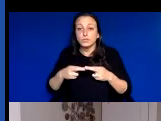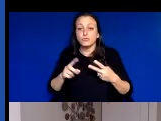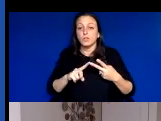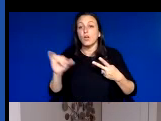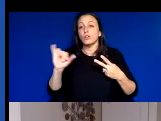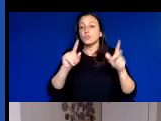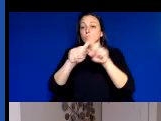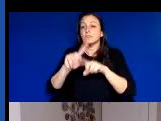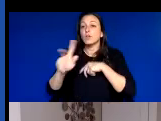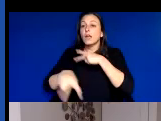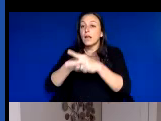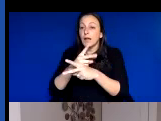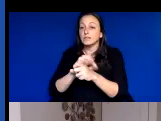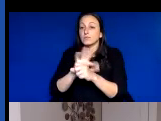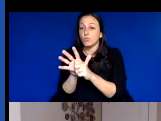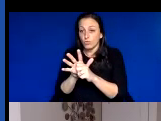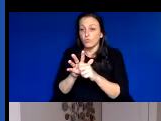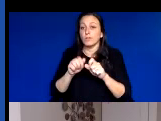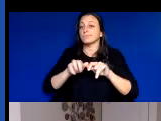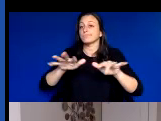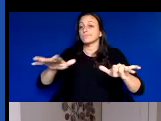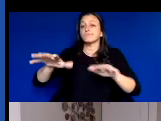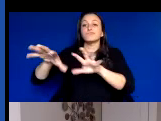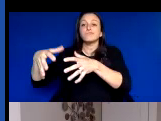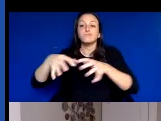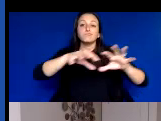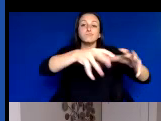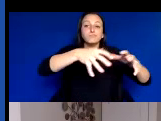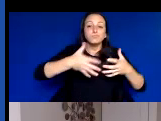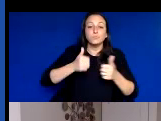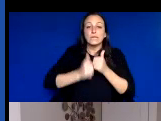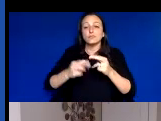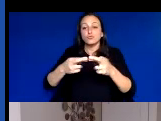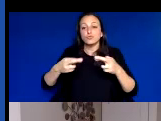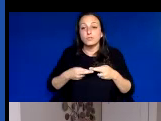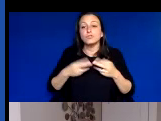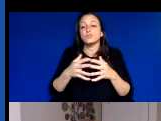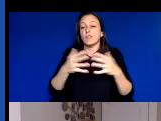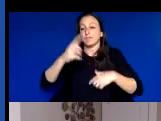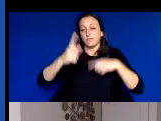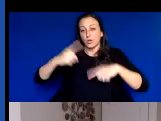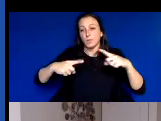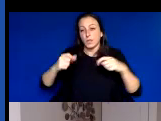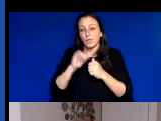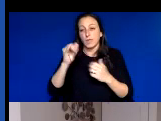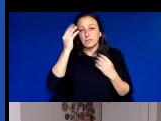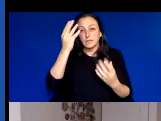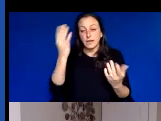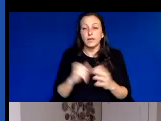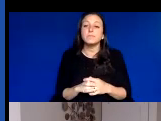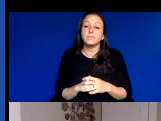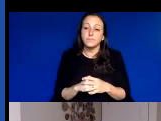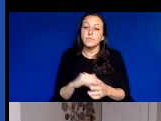seeing in particular regions of the state right now. And there's a lot of variability in that variant data. And obviously, of course, there's variability in